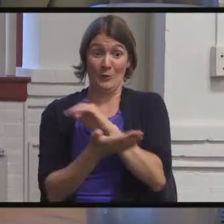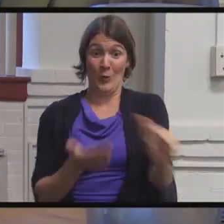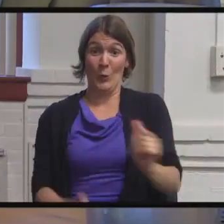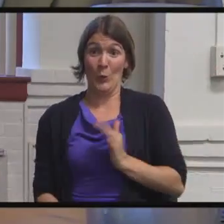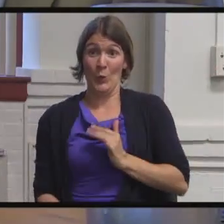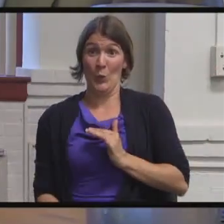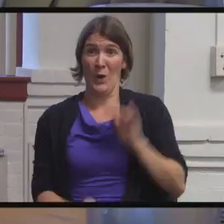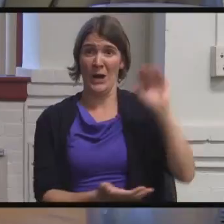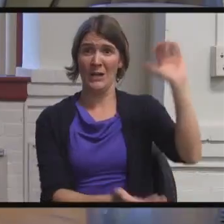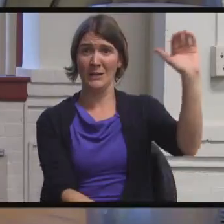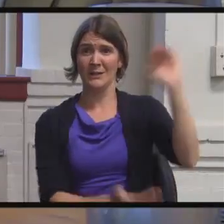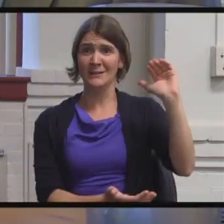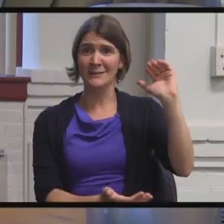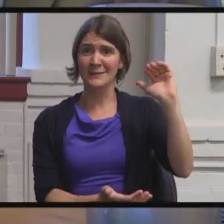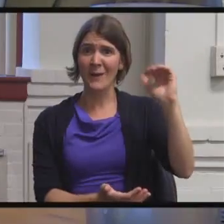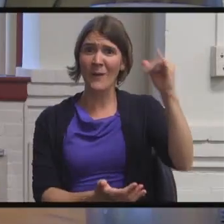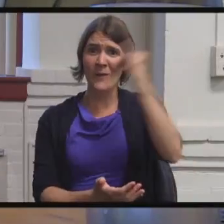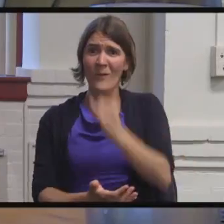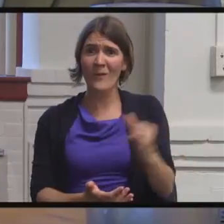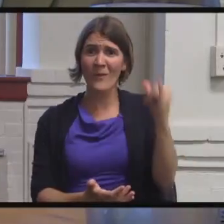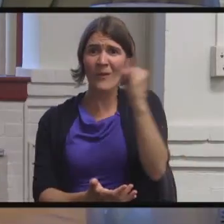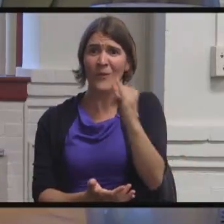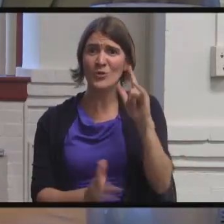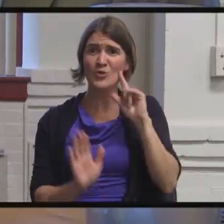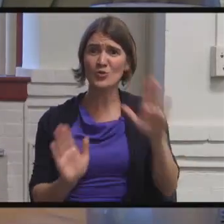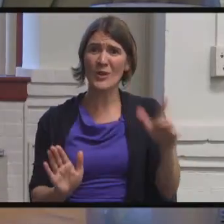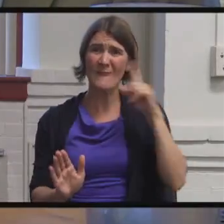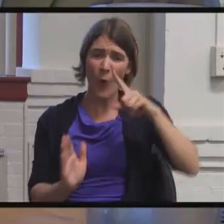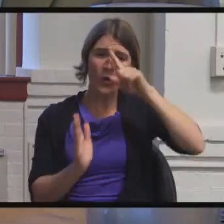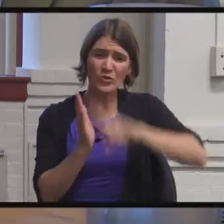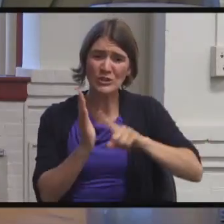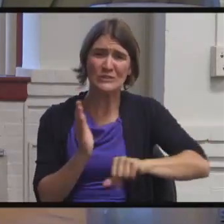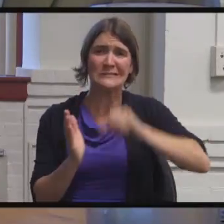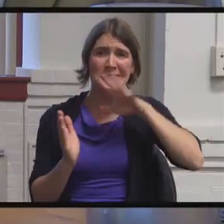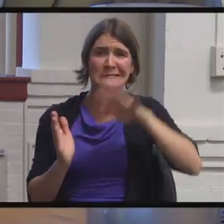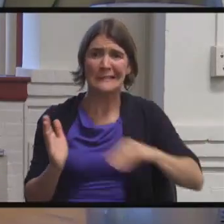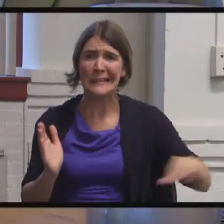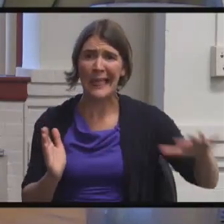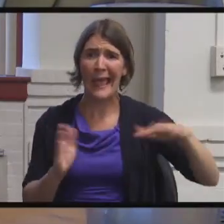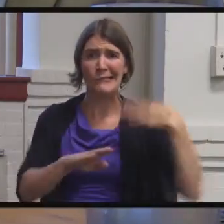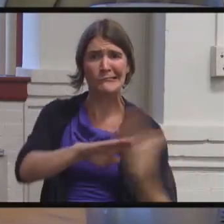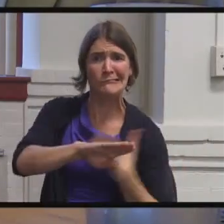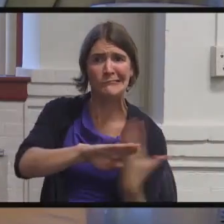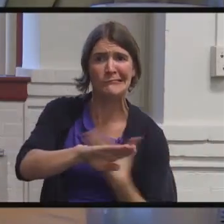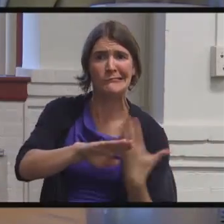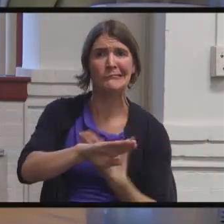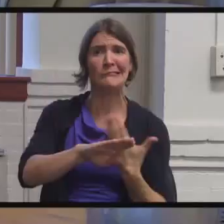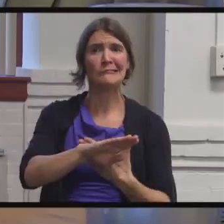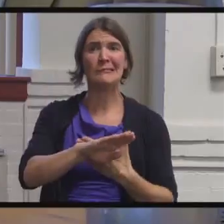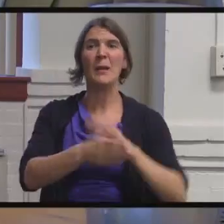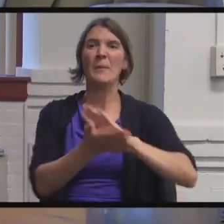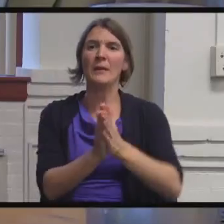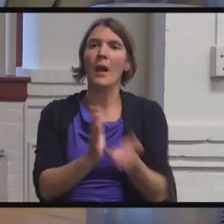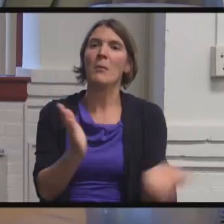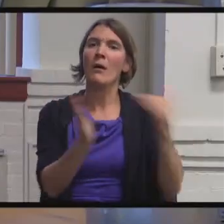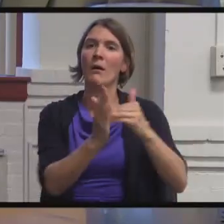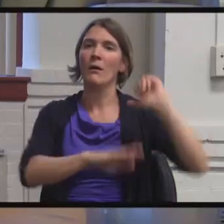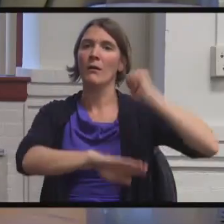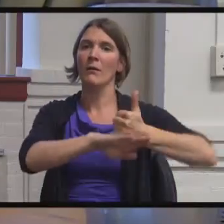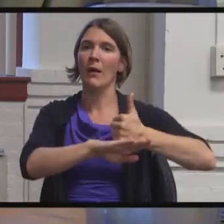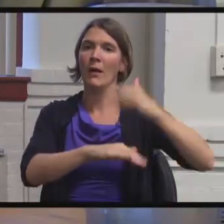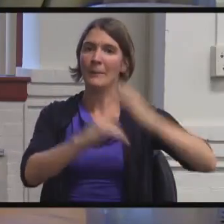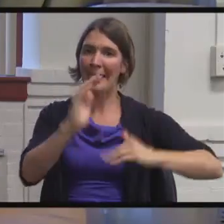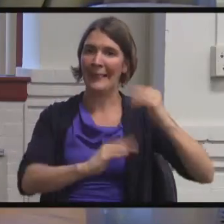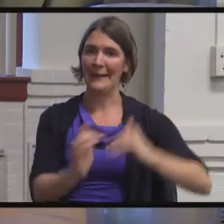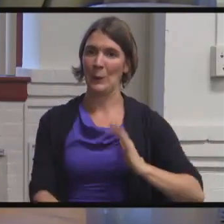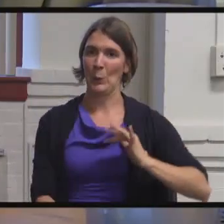certainly a tremendous amount of money for us to be able to do Brownfields work to prepare additional sites in Brattleboro for redevelopment. I